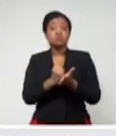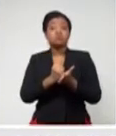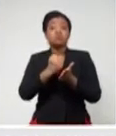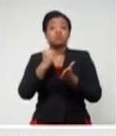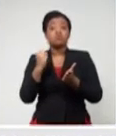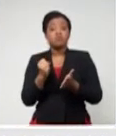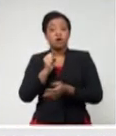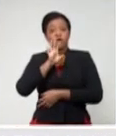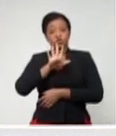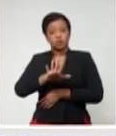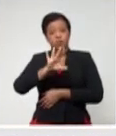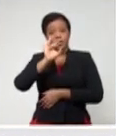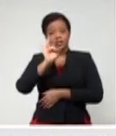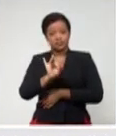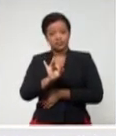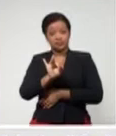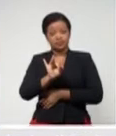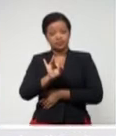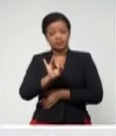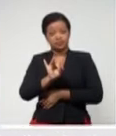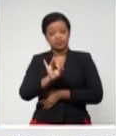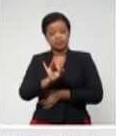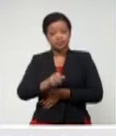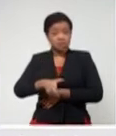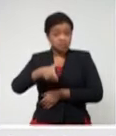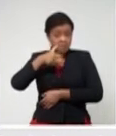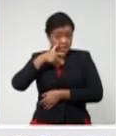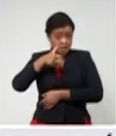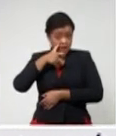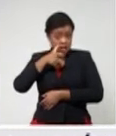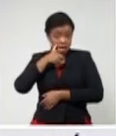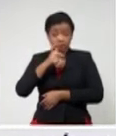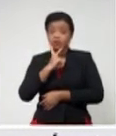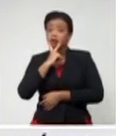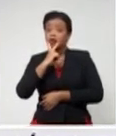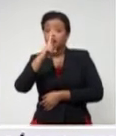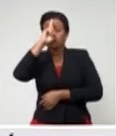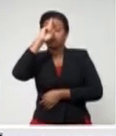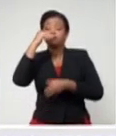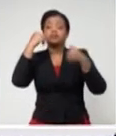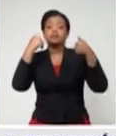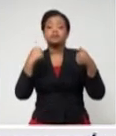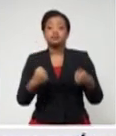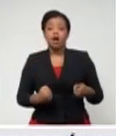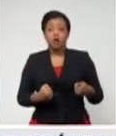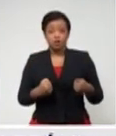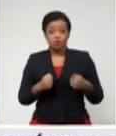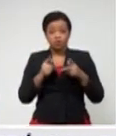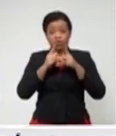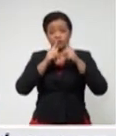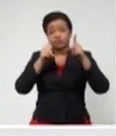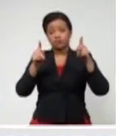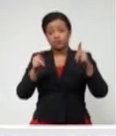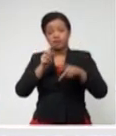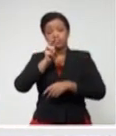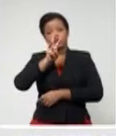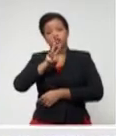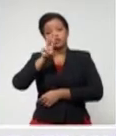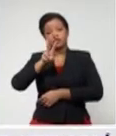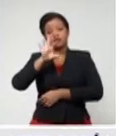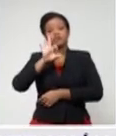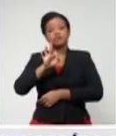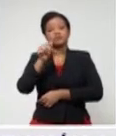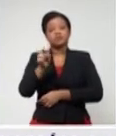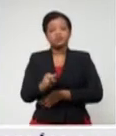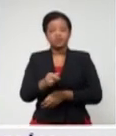active cases. In our primary healthcare system, 328 people continue to be monitored by our professionals